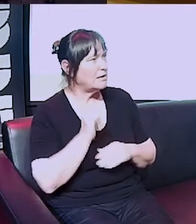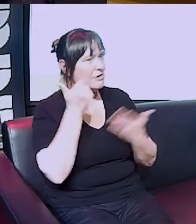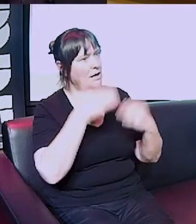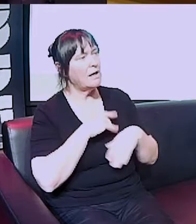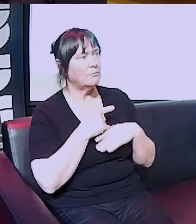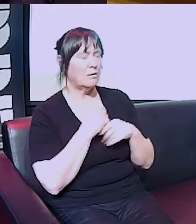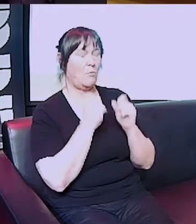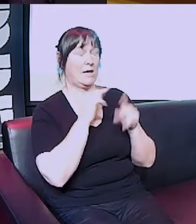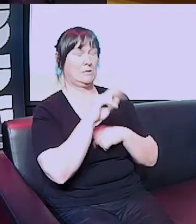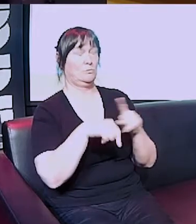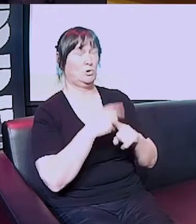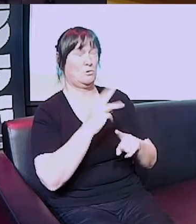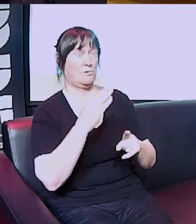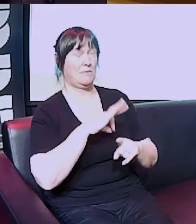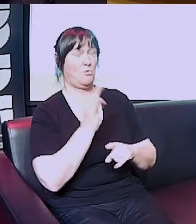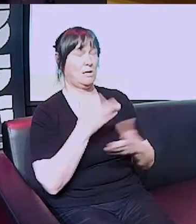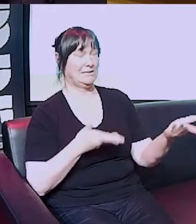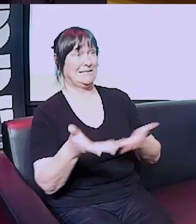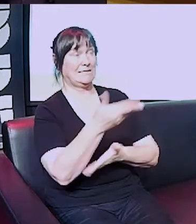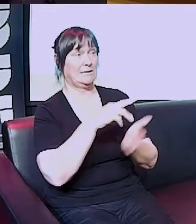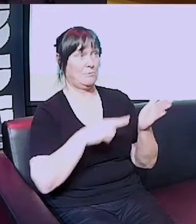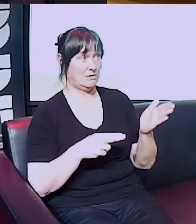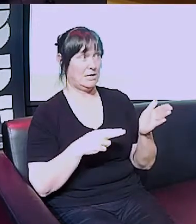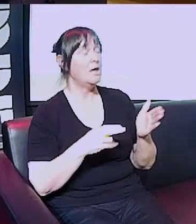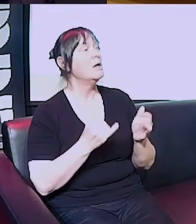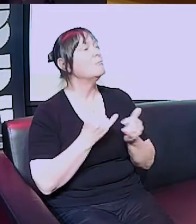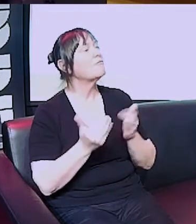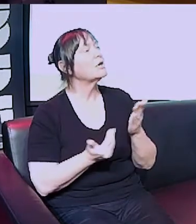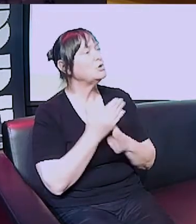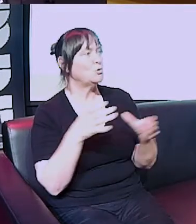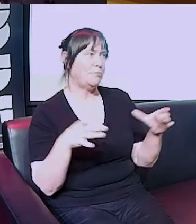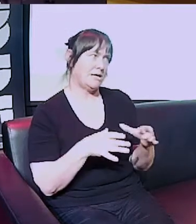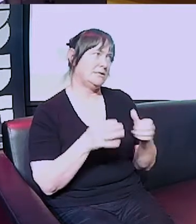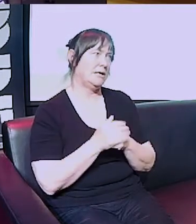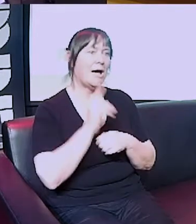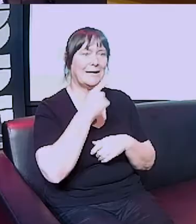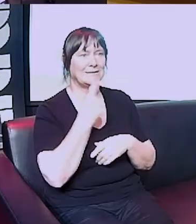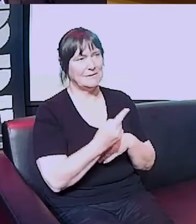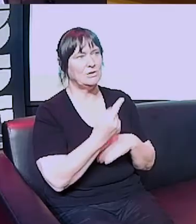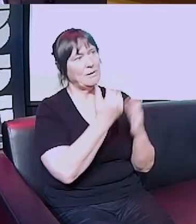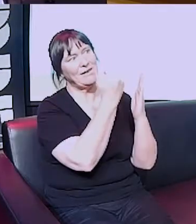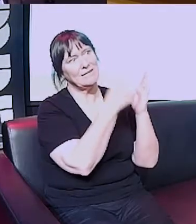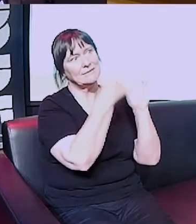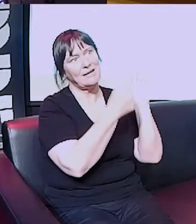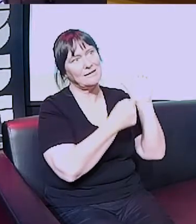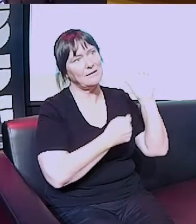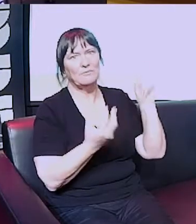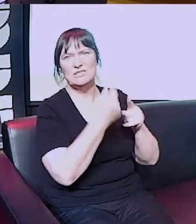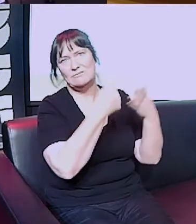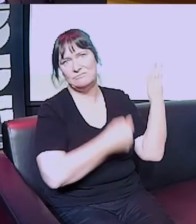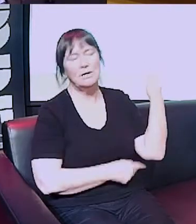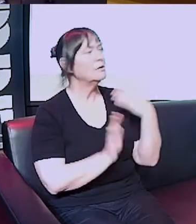morning talking about policy. We're a very new party, so I'm not going to be here telling you this list of things that we've